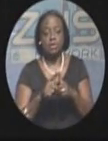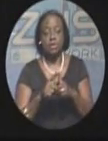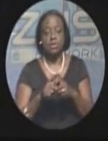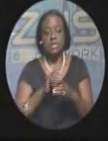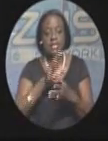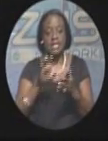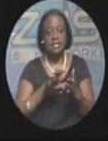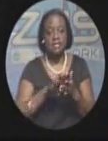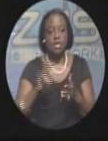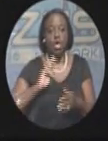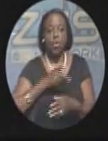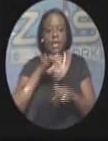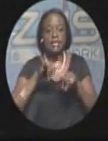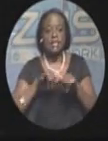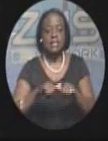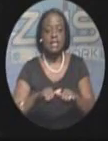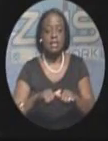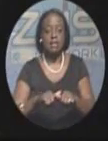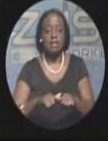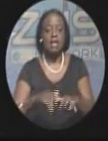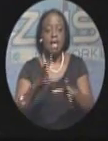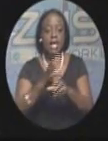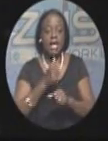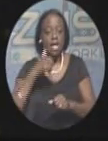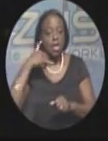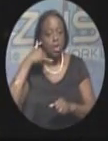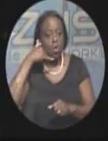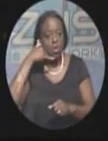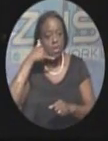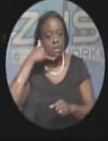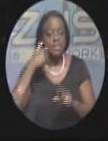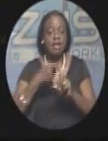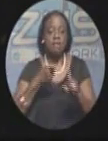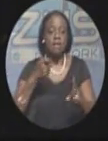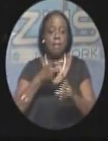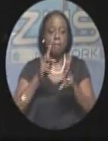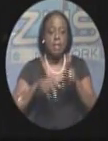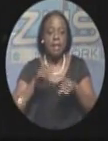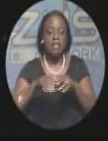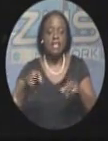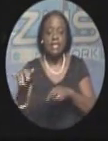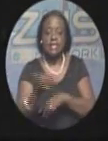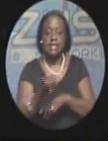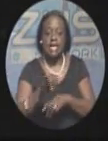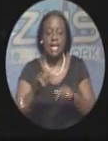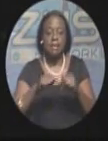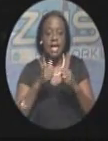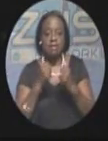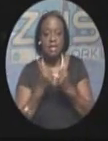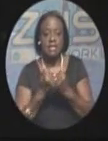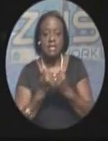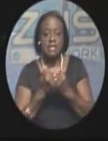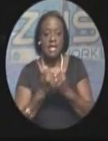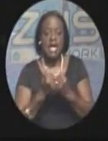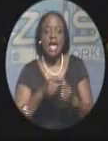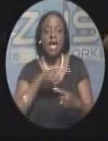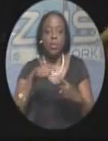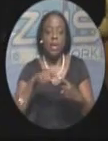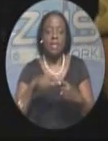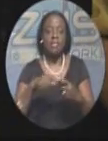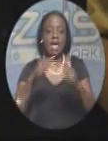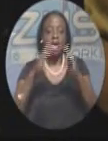who are in very, very difficult conditions in those same areas, where their houses are wet and they could